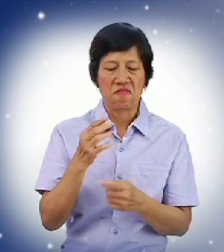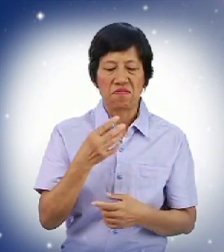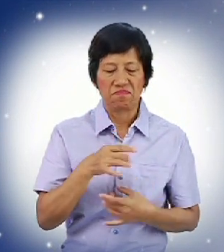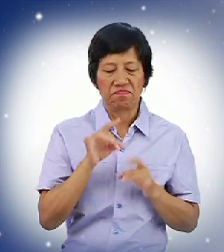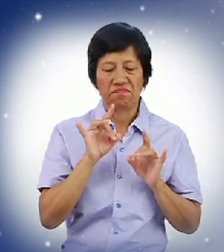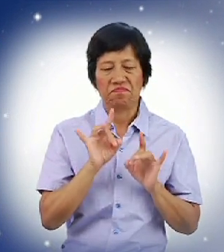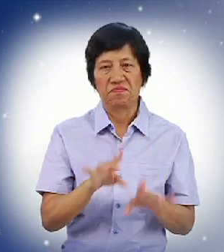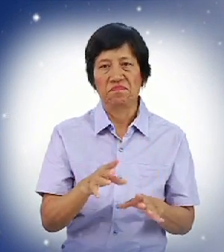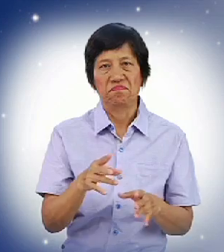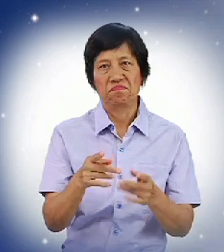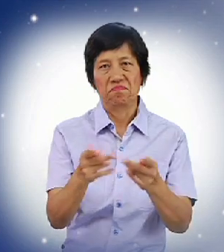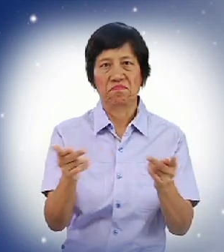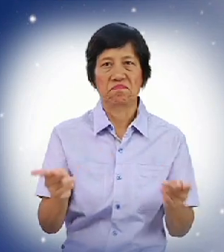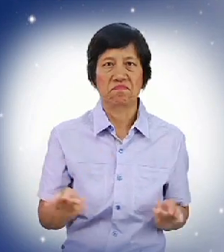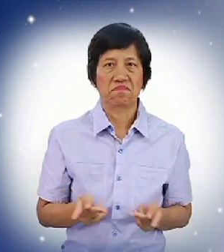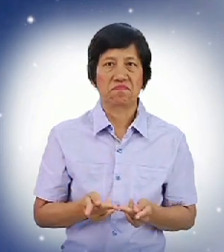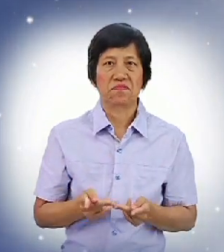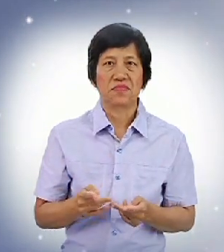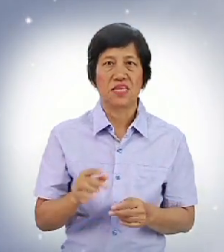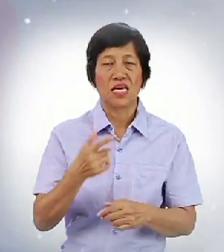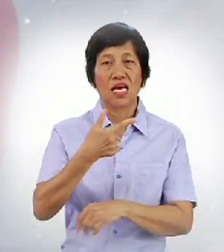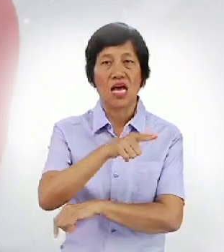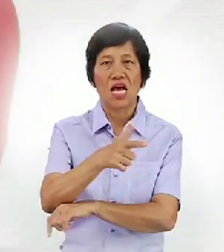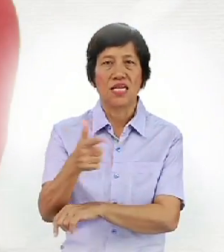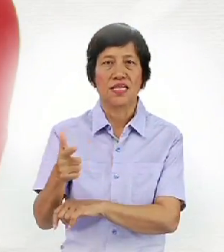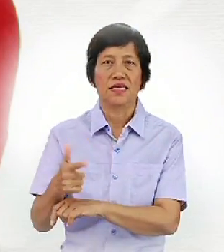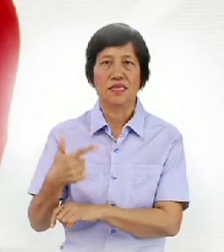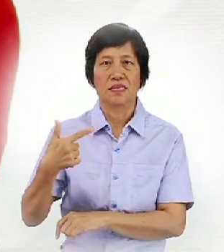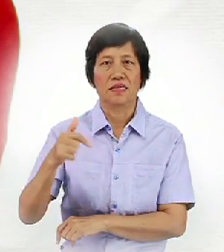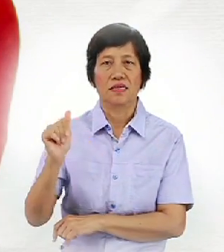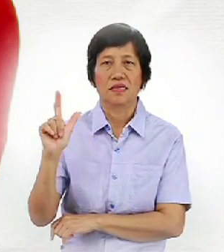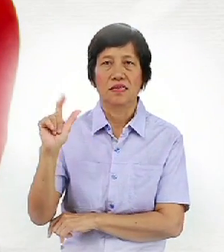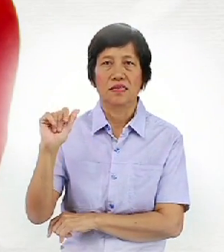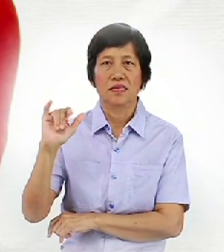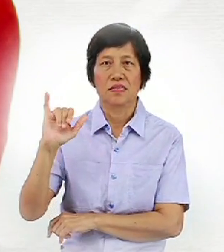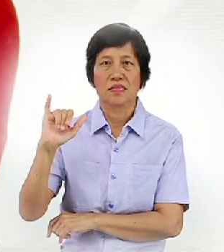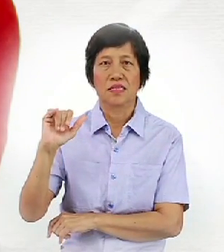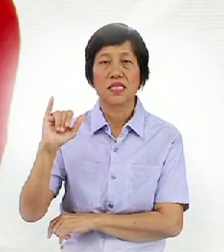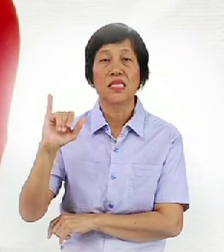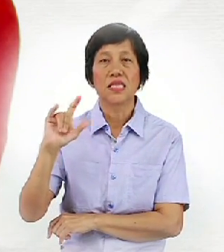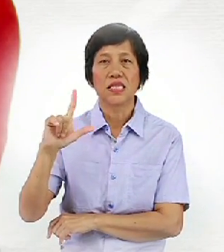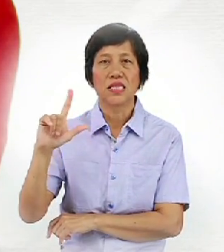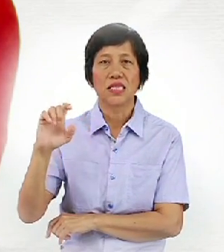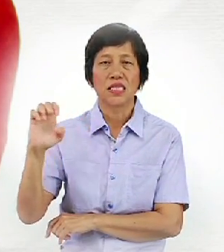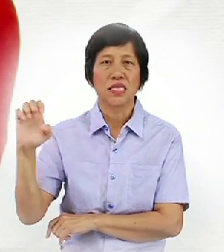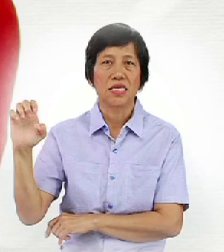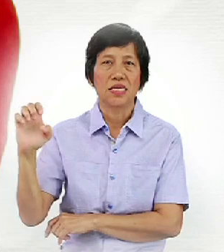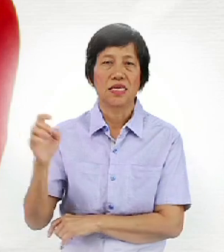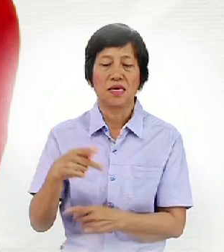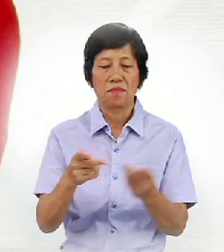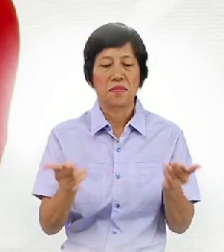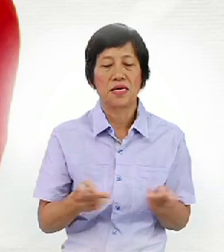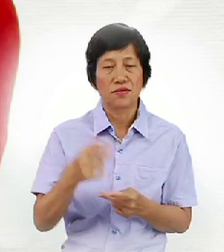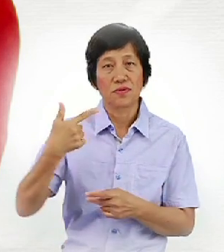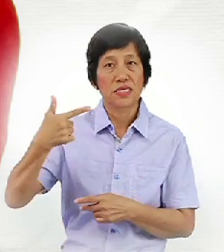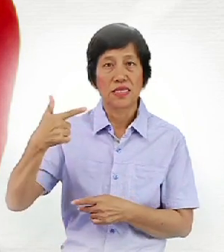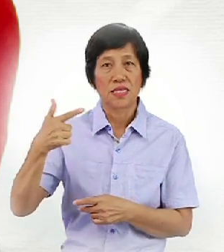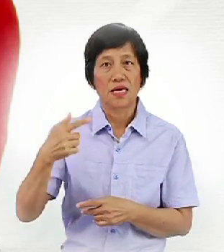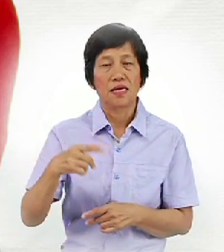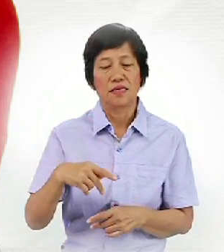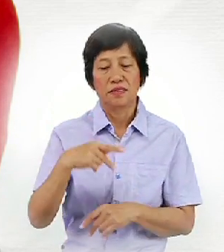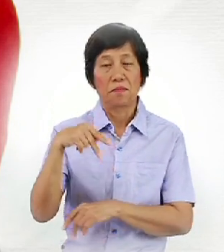and ridiculed place, Galilee, the place of the Gentiles, the place of the